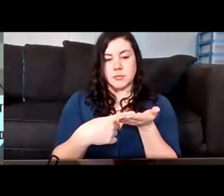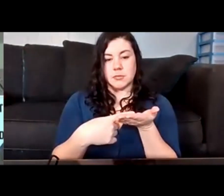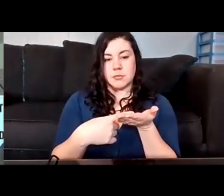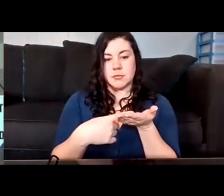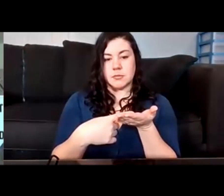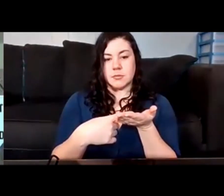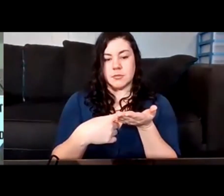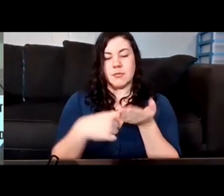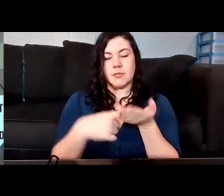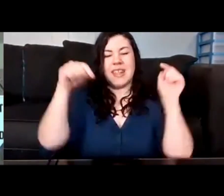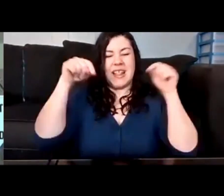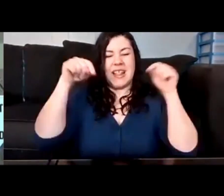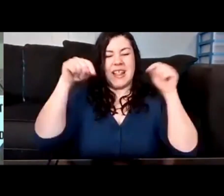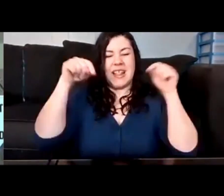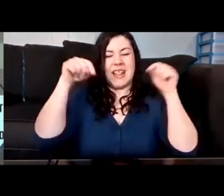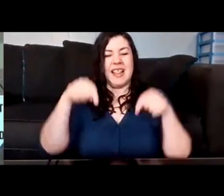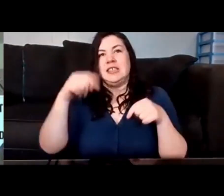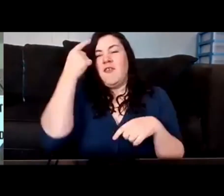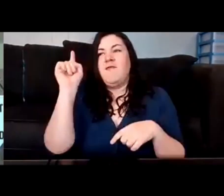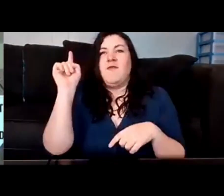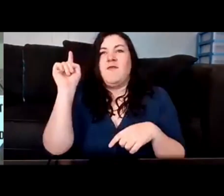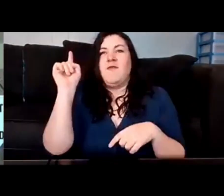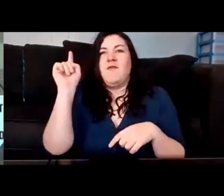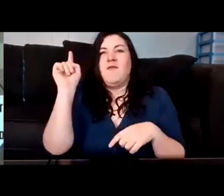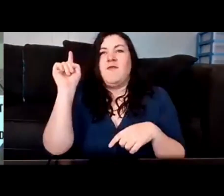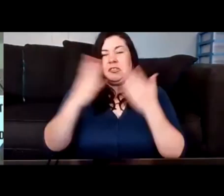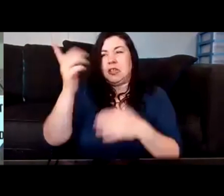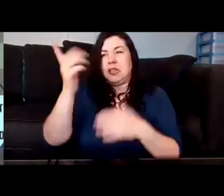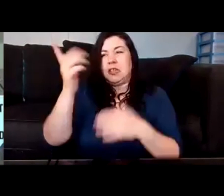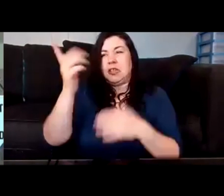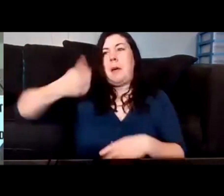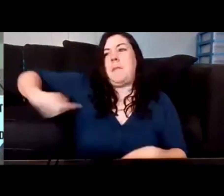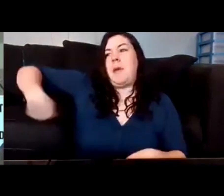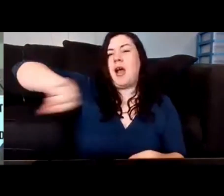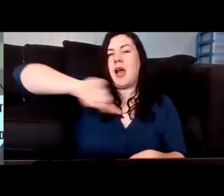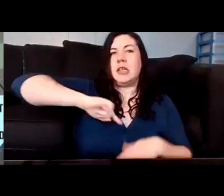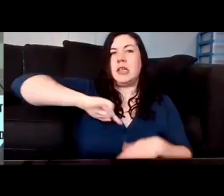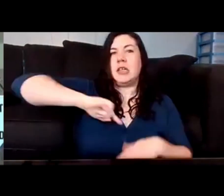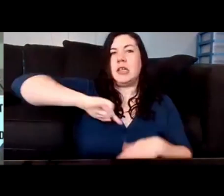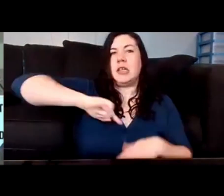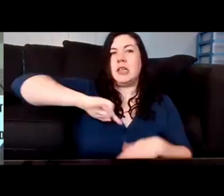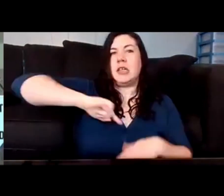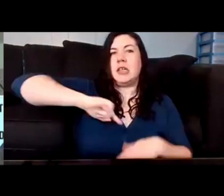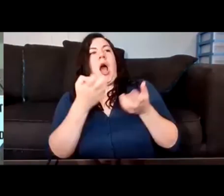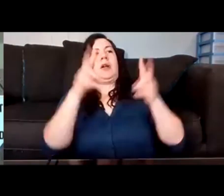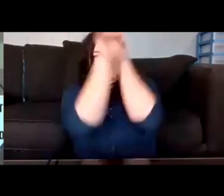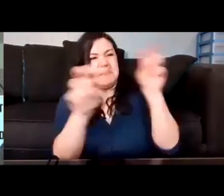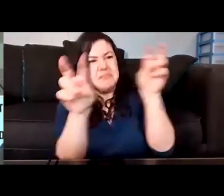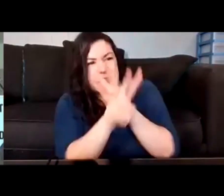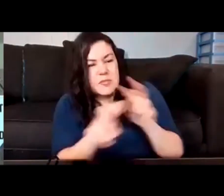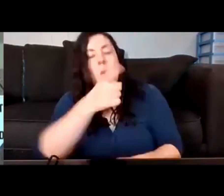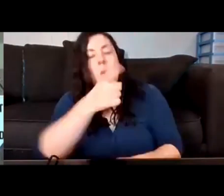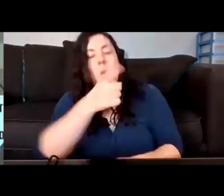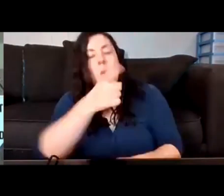of uncritical assertions, some of us who urge critical engagement know about these kind of three areas. So we're going to think